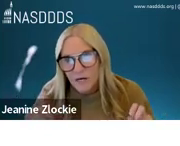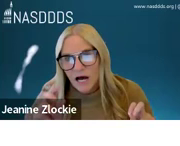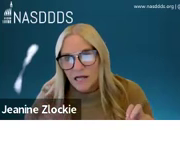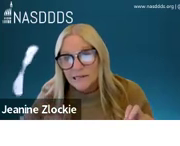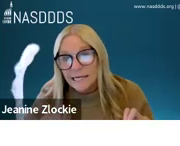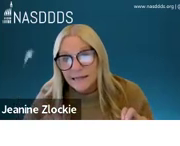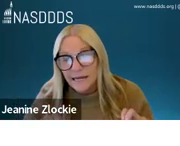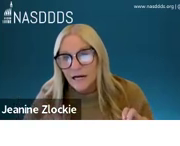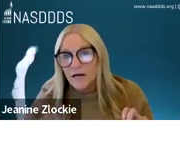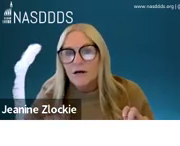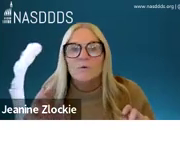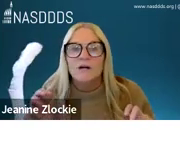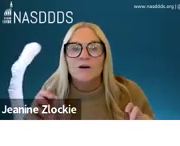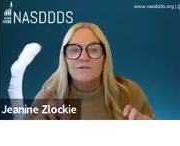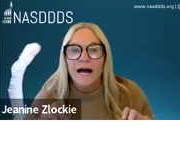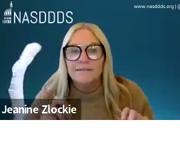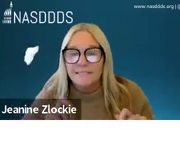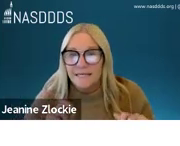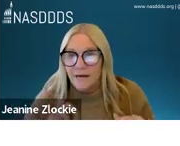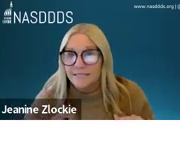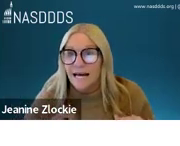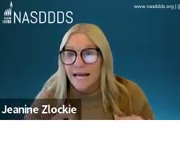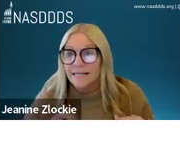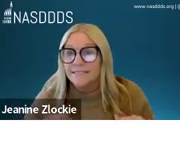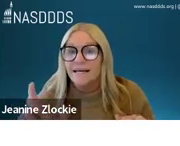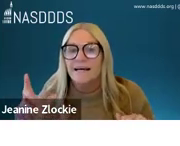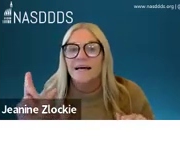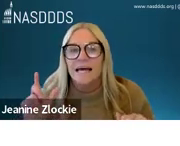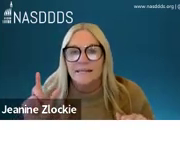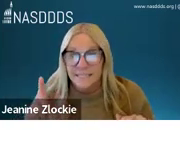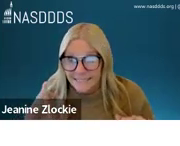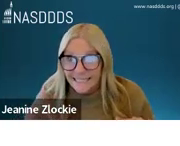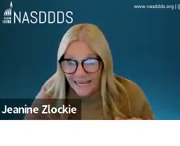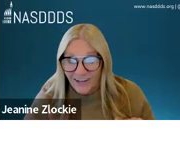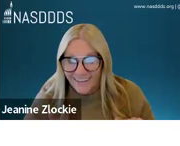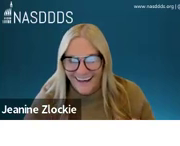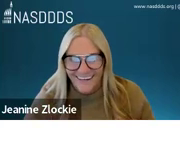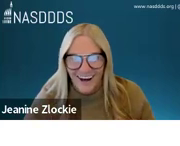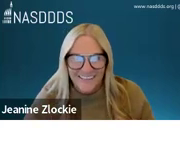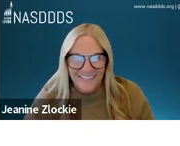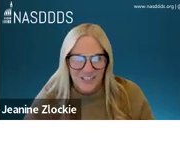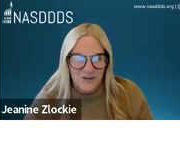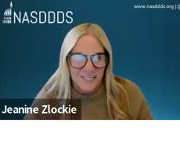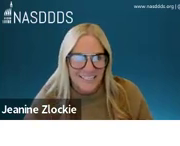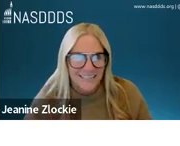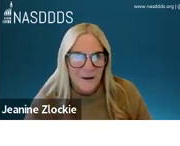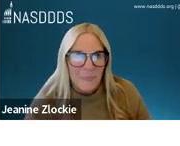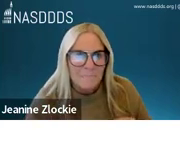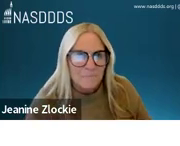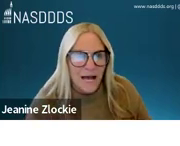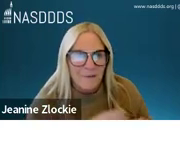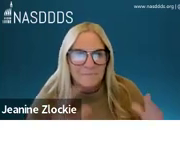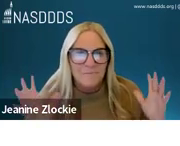you a link there where you'll find the CMS guidance and in detail on all these